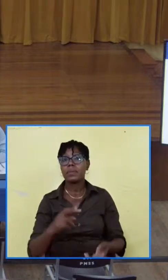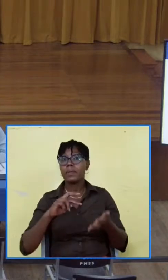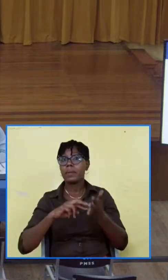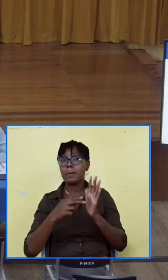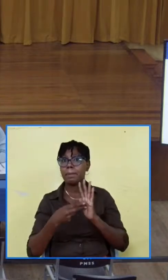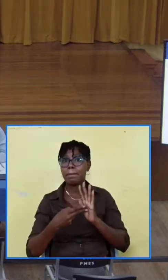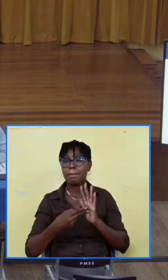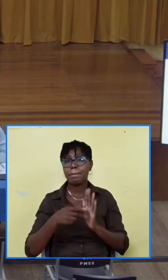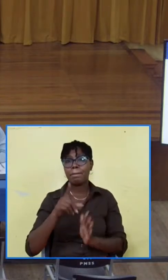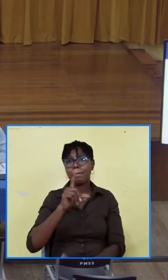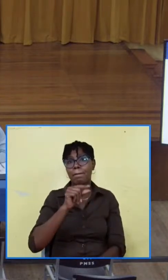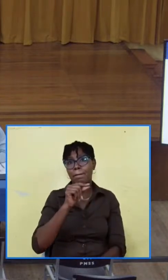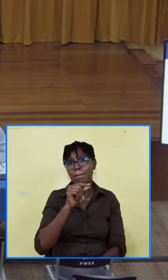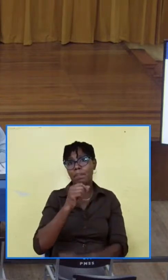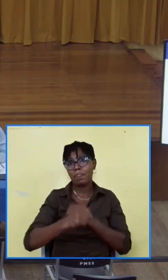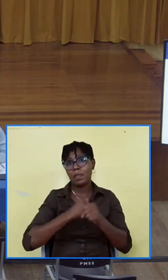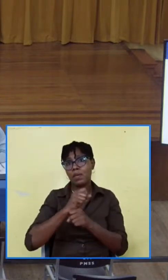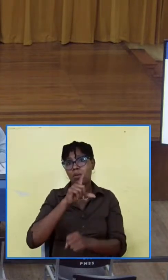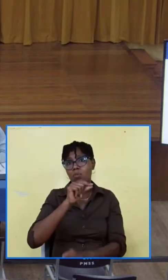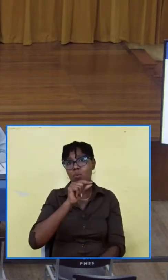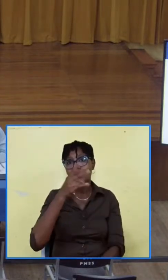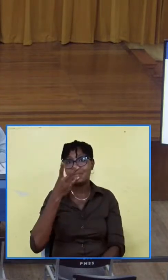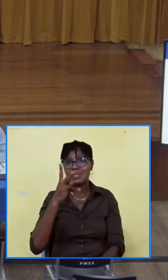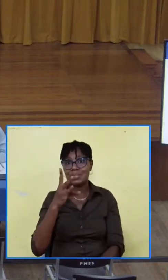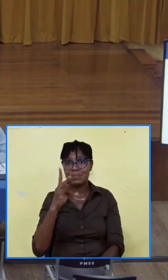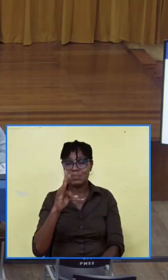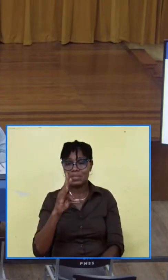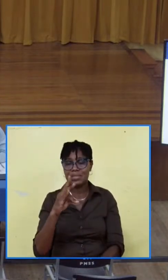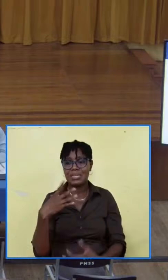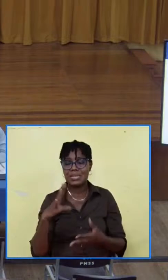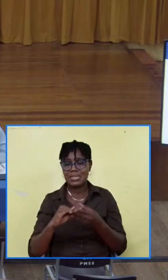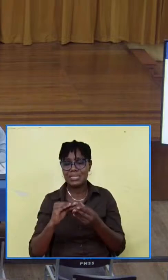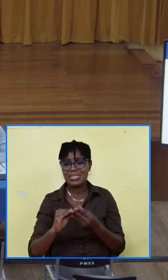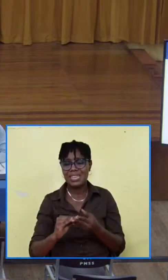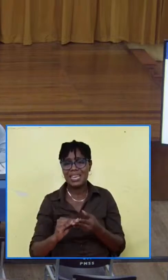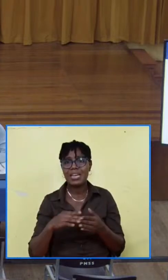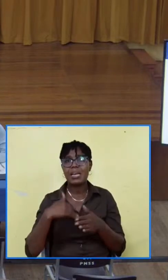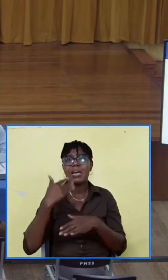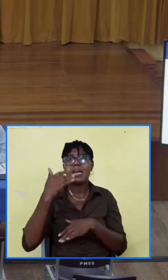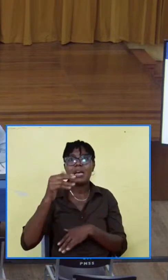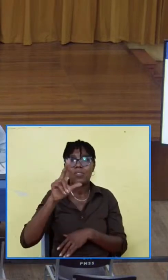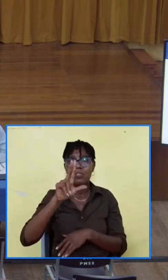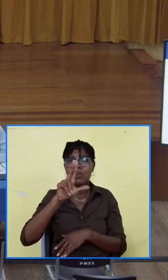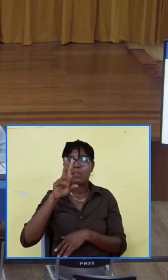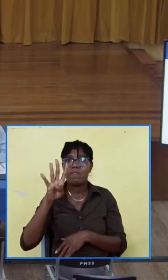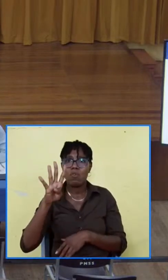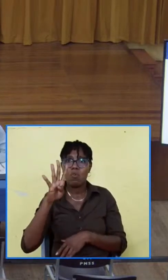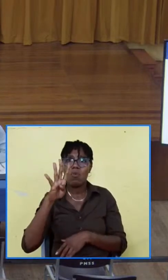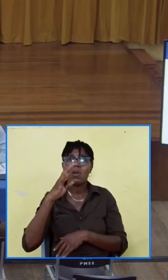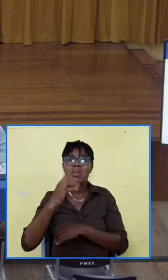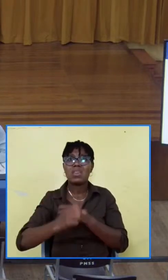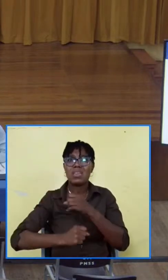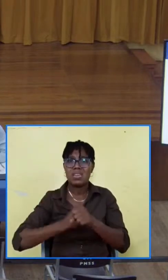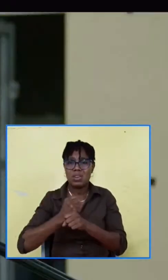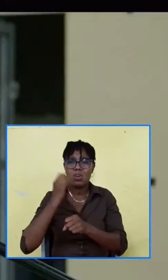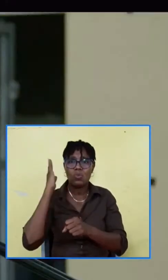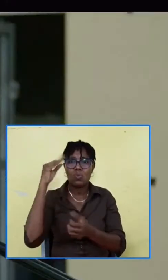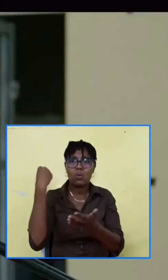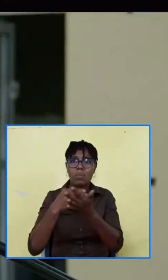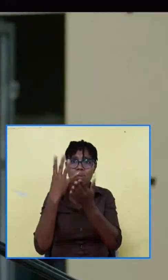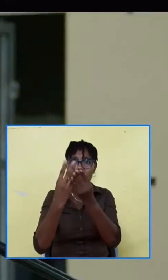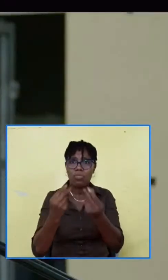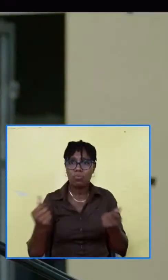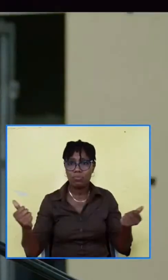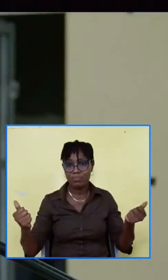in 2017, it was 34 years out. In 3 years, it declined